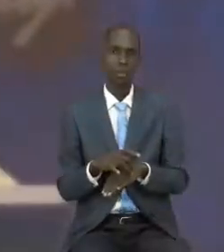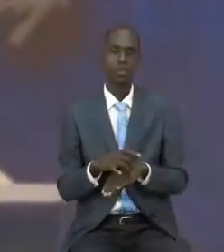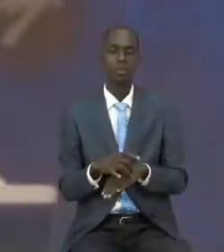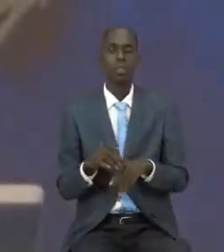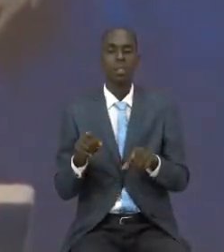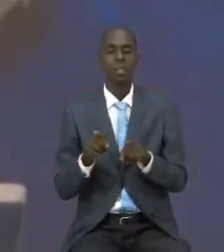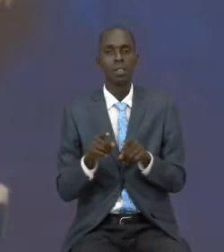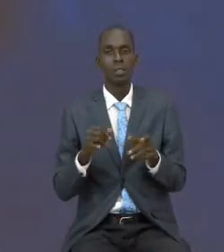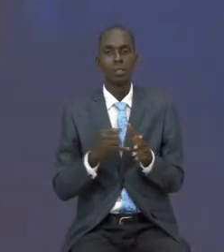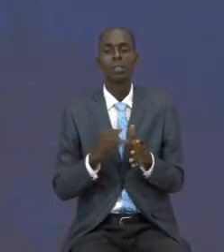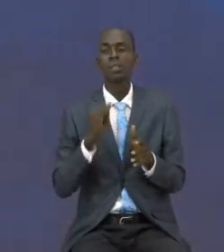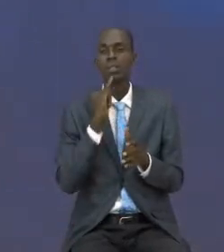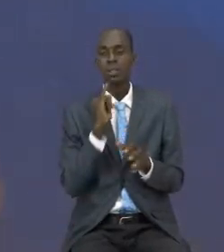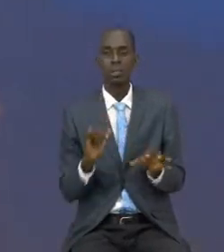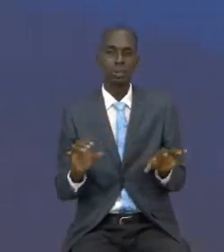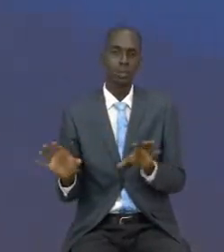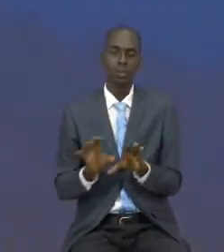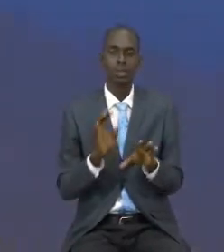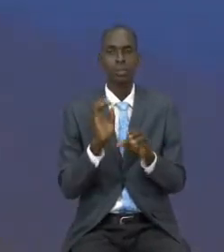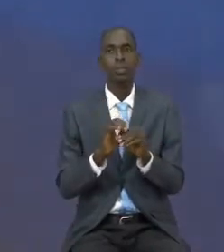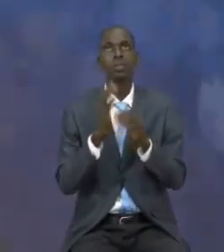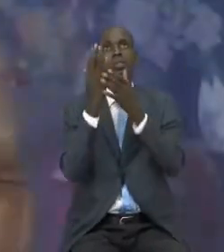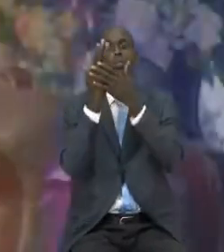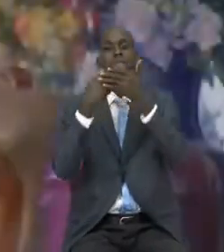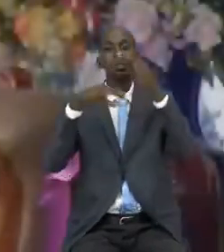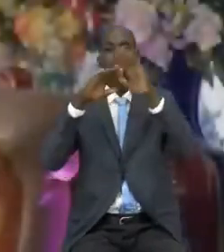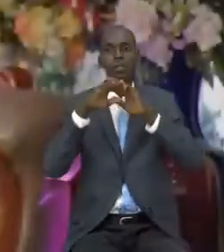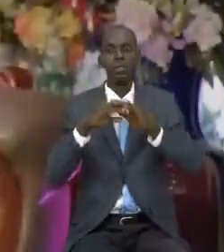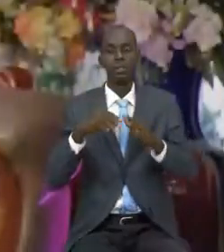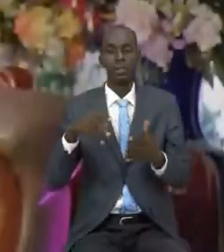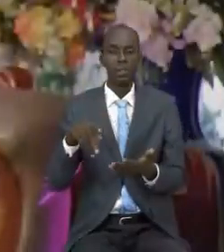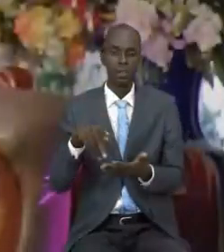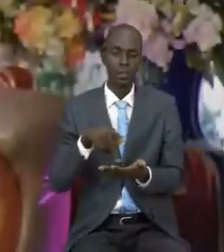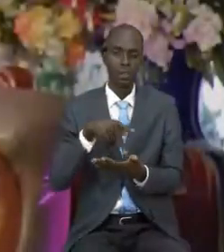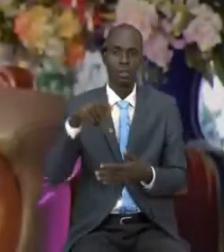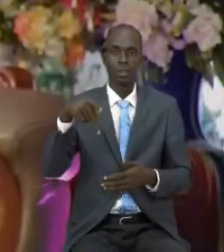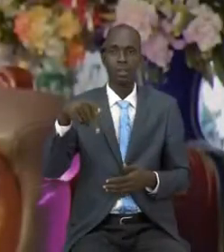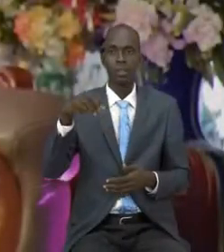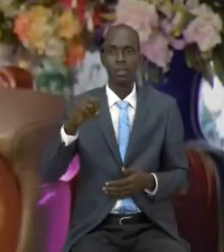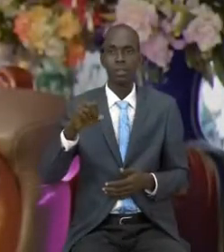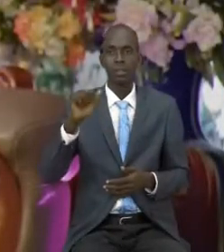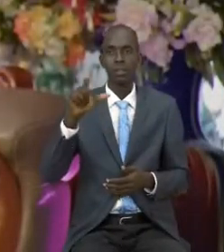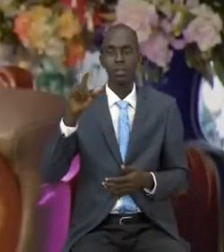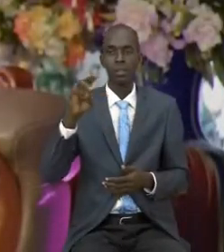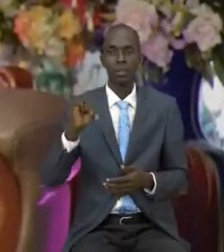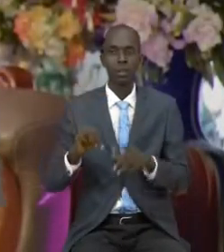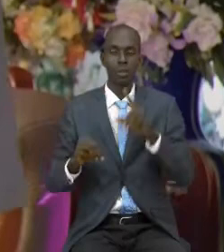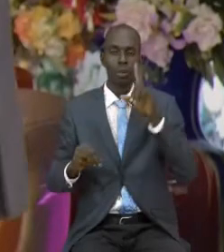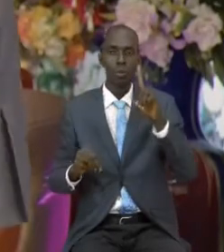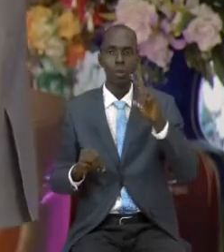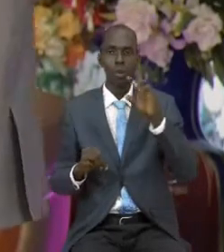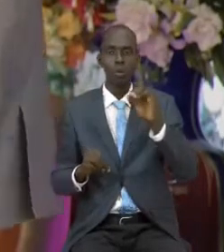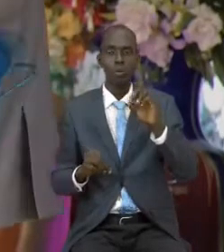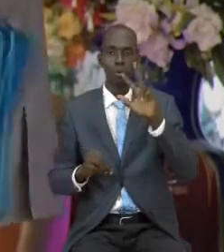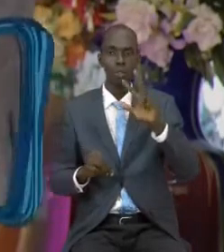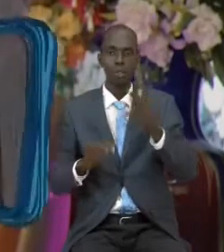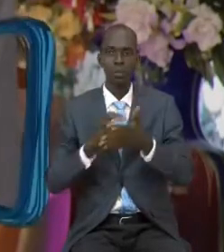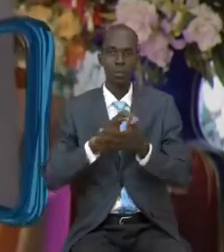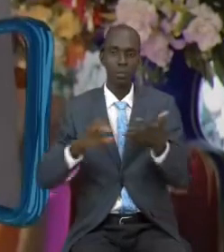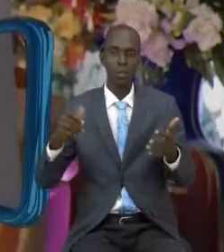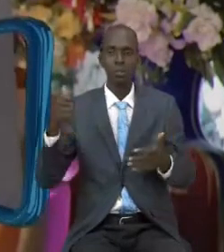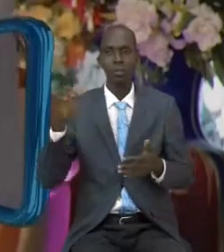is done in heaven. Look at Psalm 103, and I'm reading from verse 19. The Lord